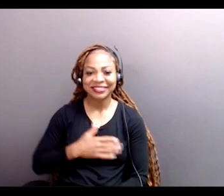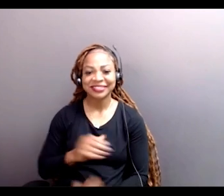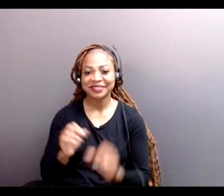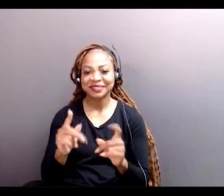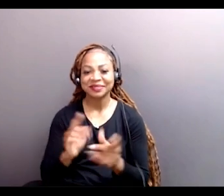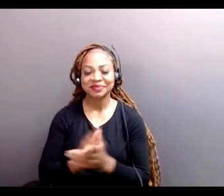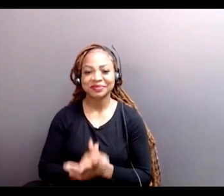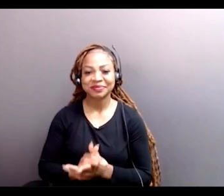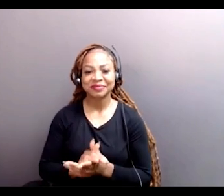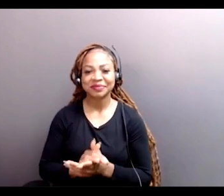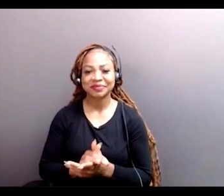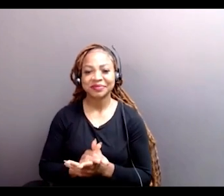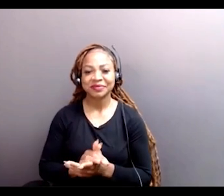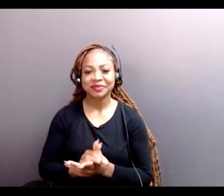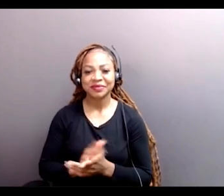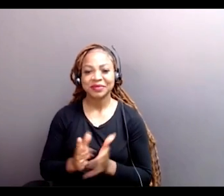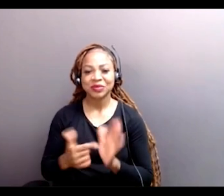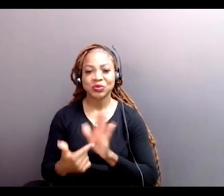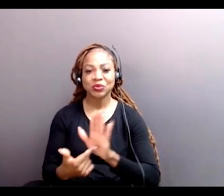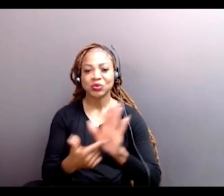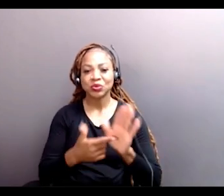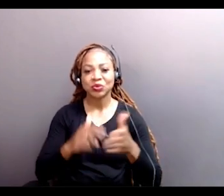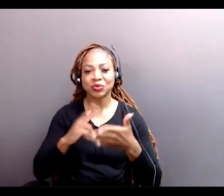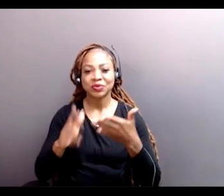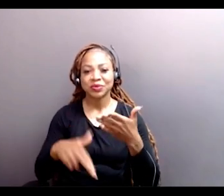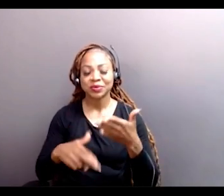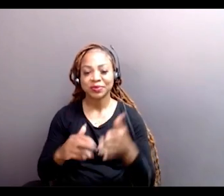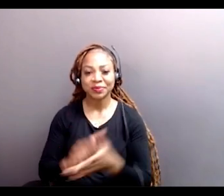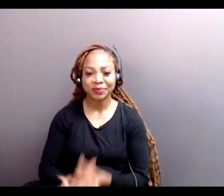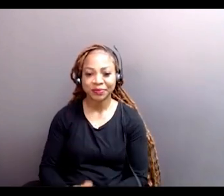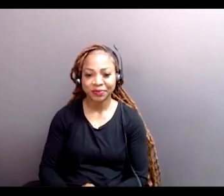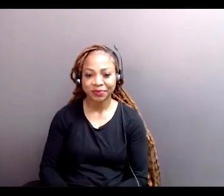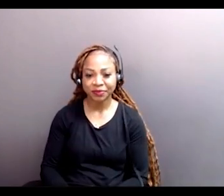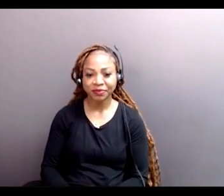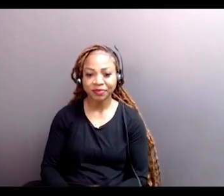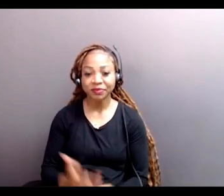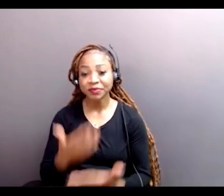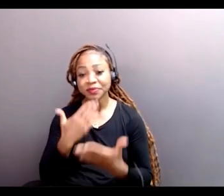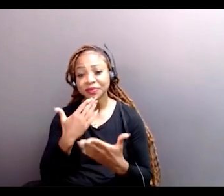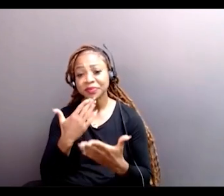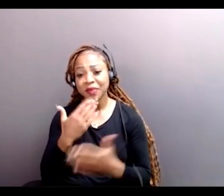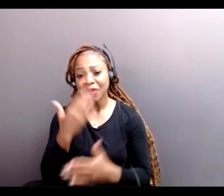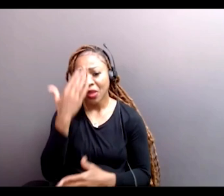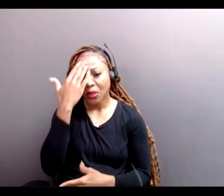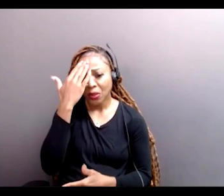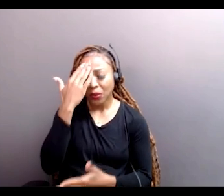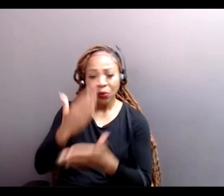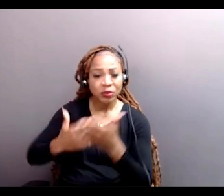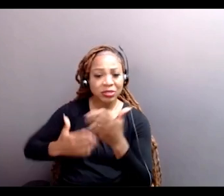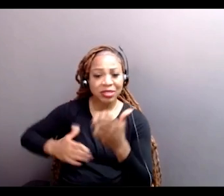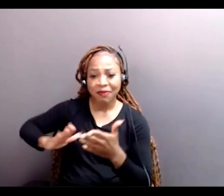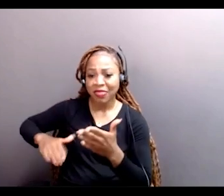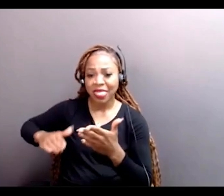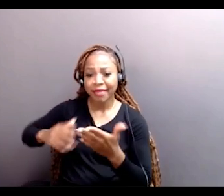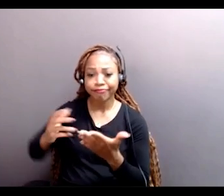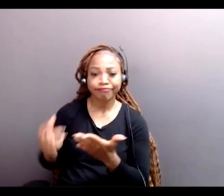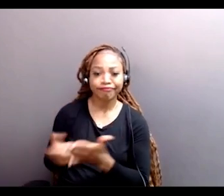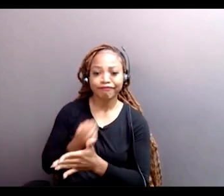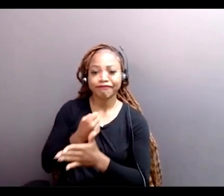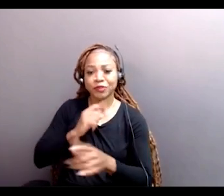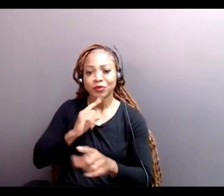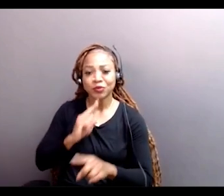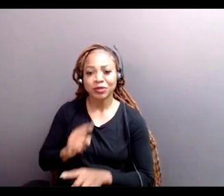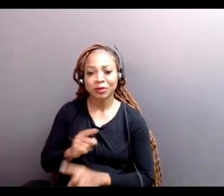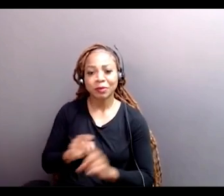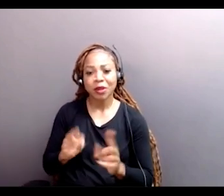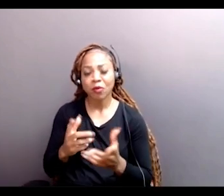That's great. Let's share the results of this poll so far. Thank you. I know you didn't get a chance to respond, some of you, but wanted to make